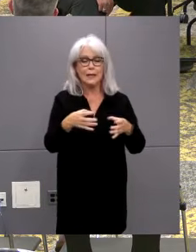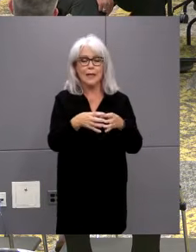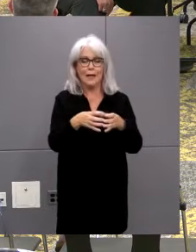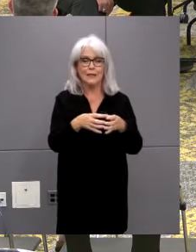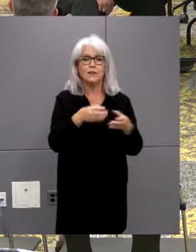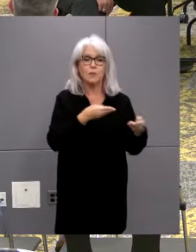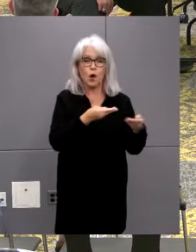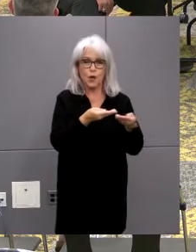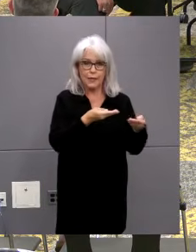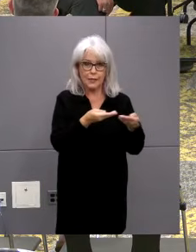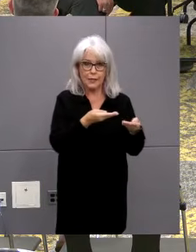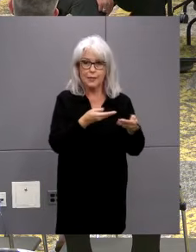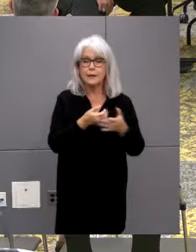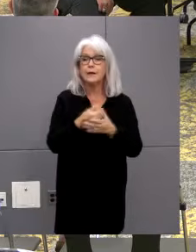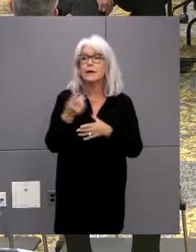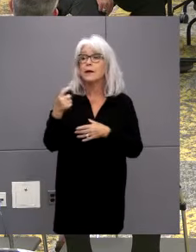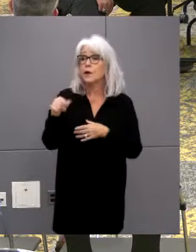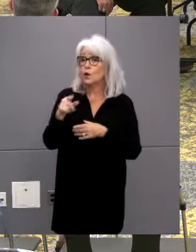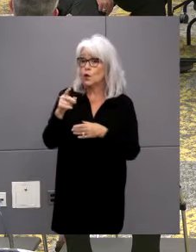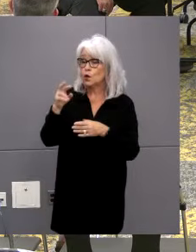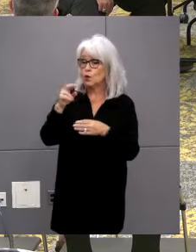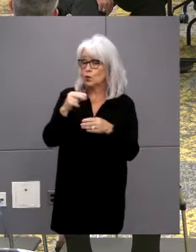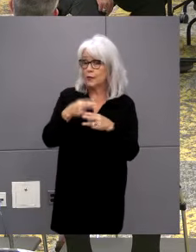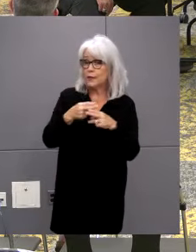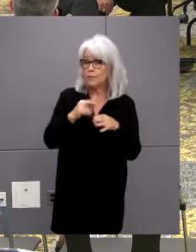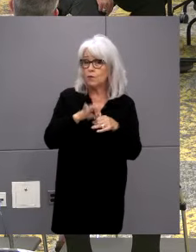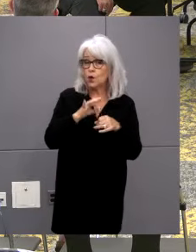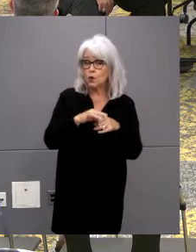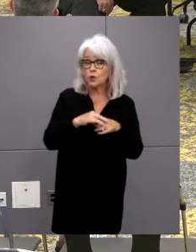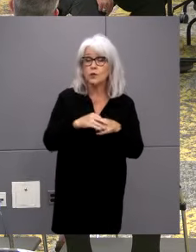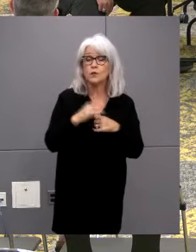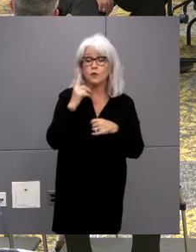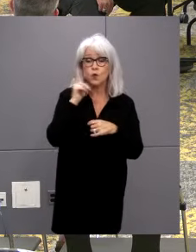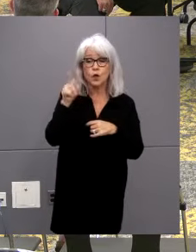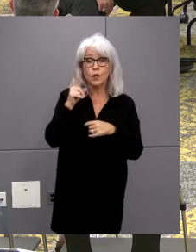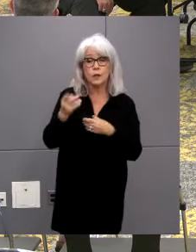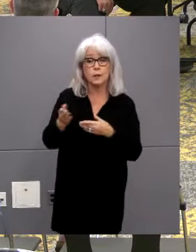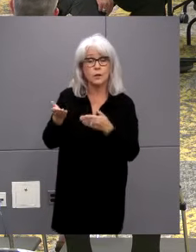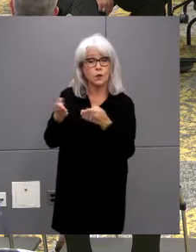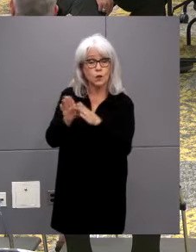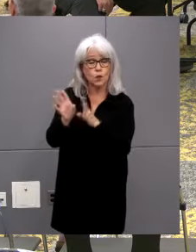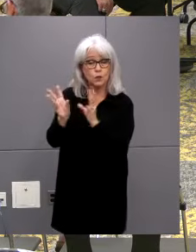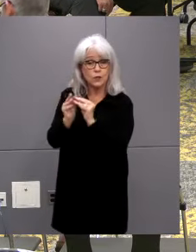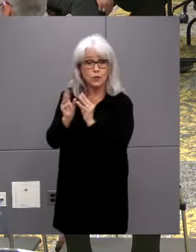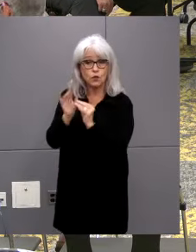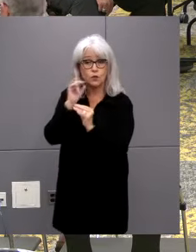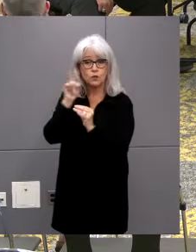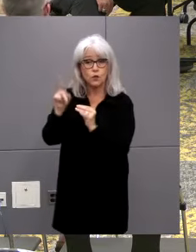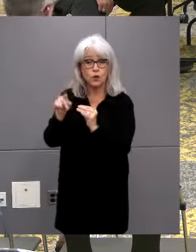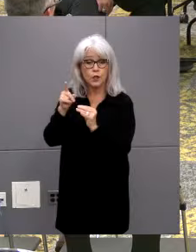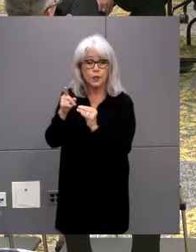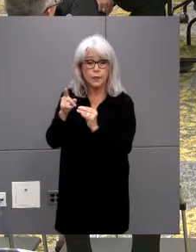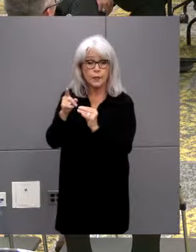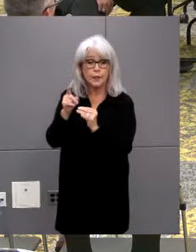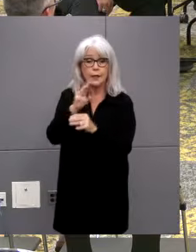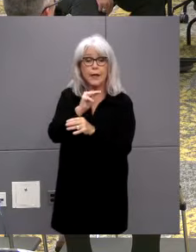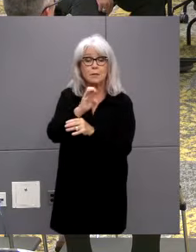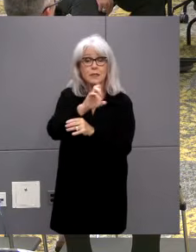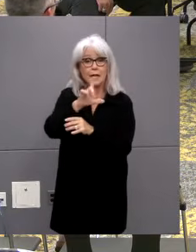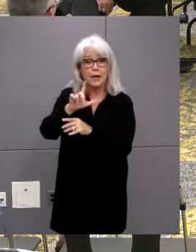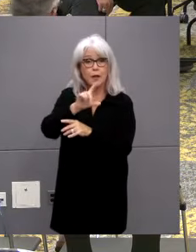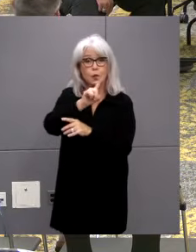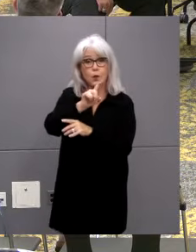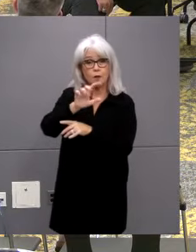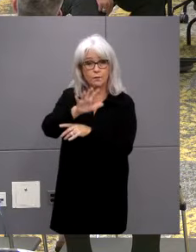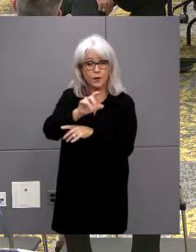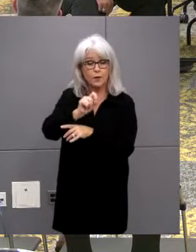Seeing none, roll call vote. Roll call vote to go into closed session pursuant to MCL